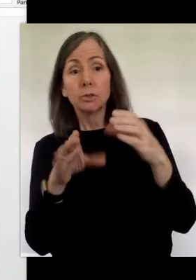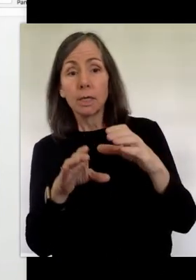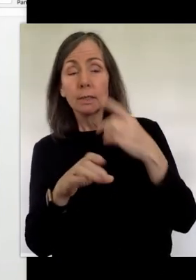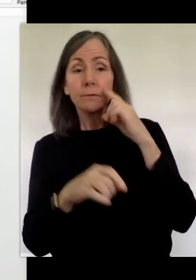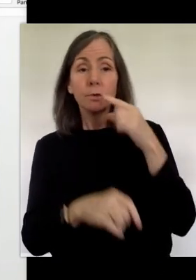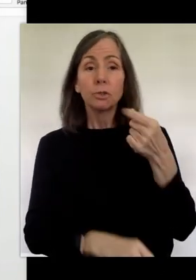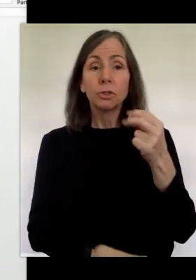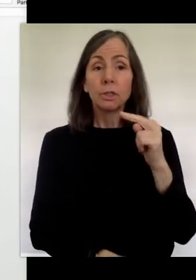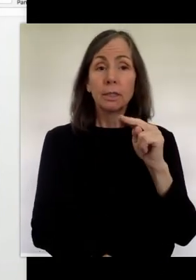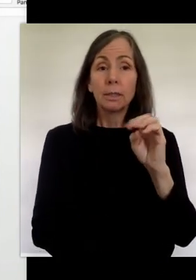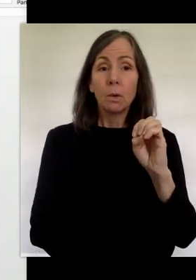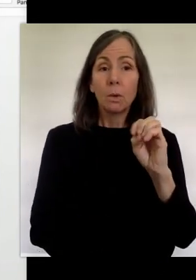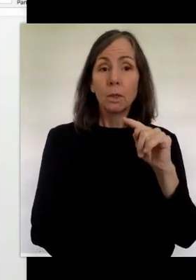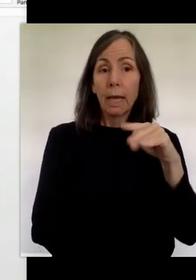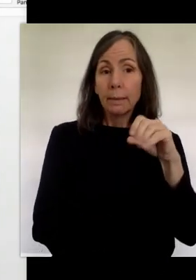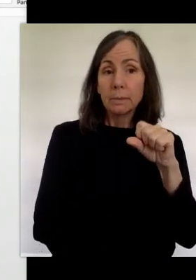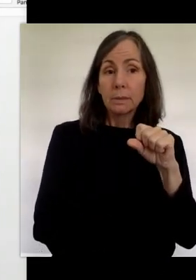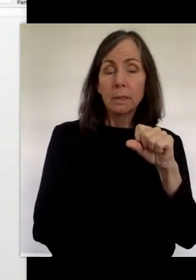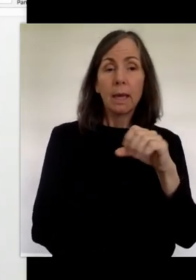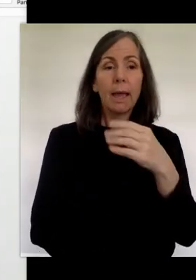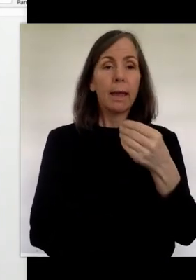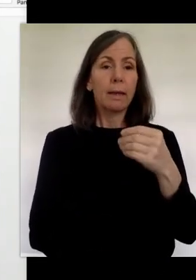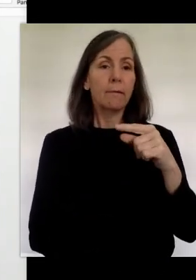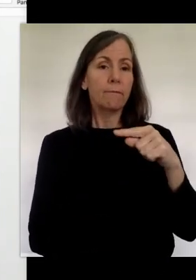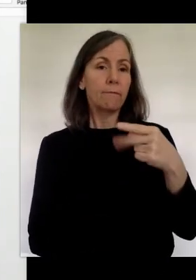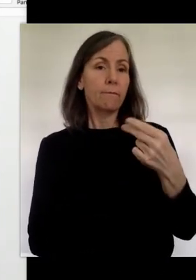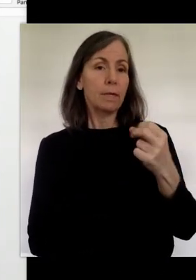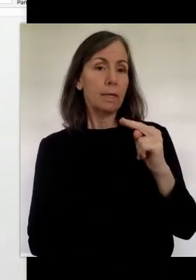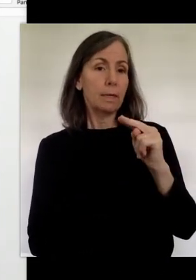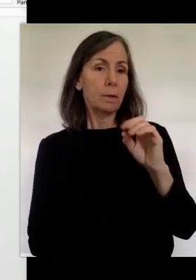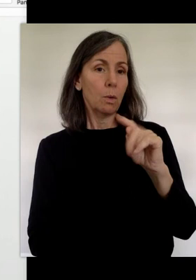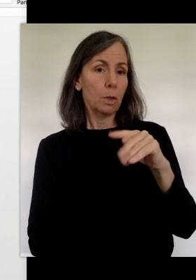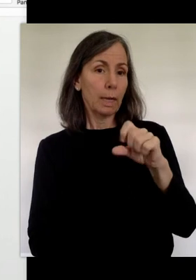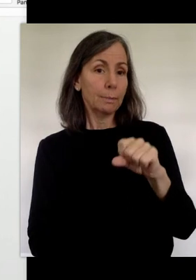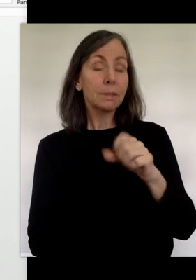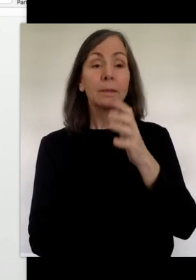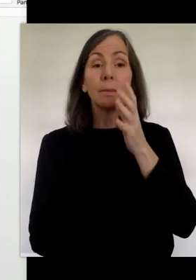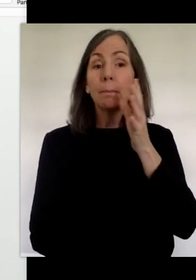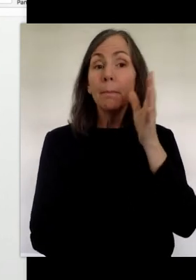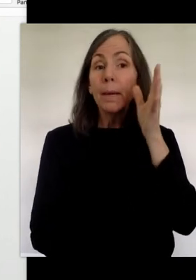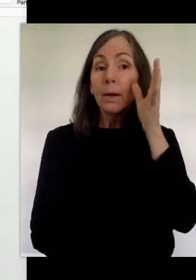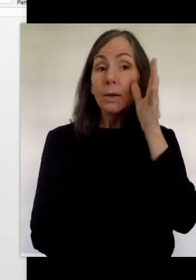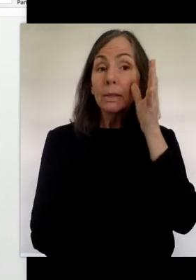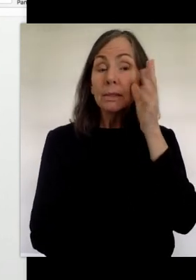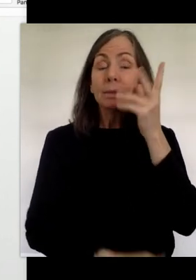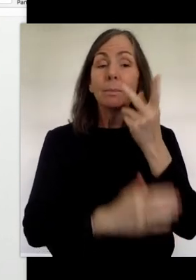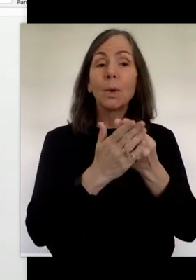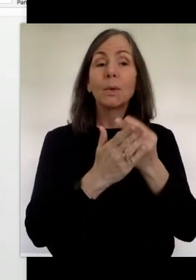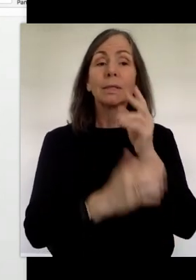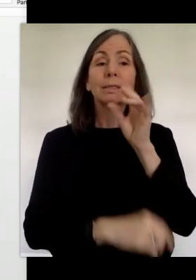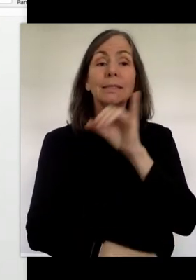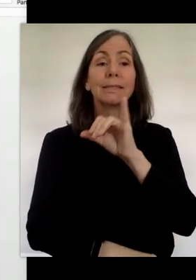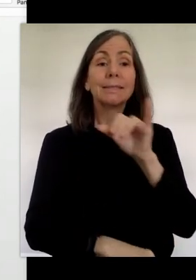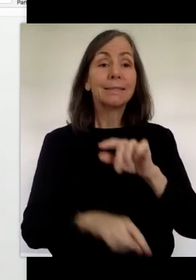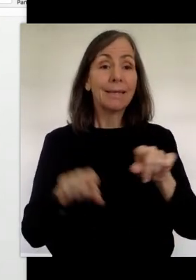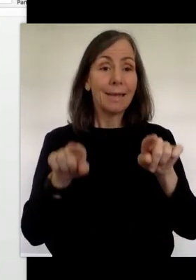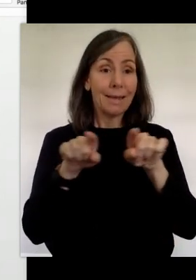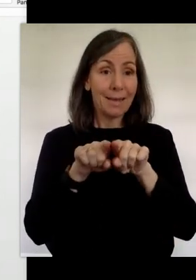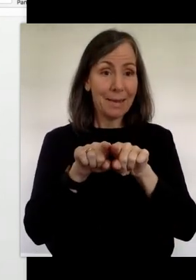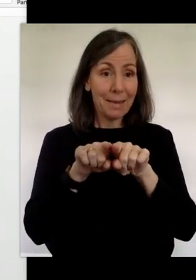The parents will be the same because it says two heterozygous parents. So you just have to remember